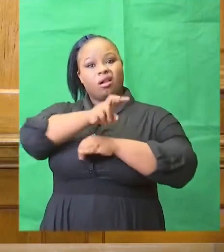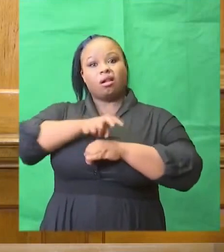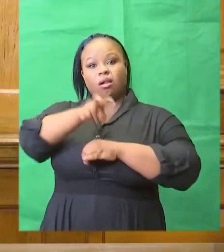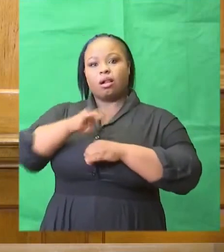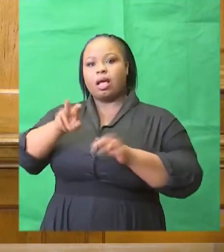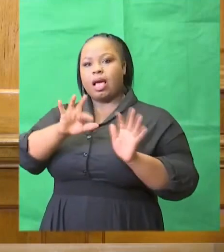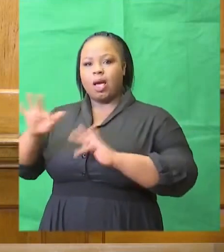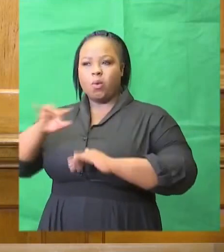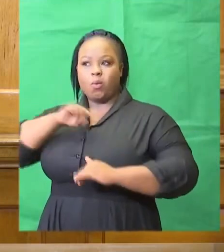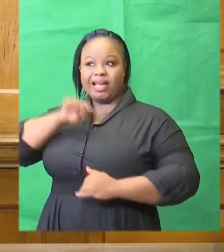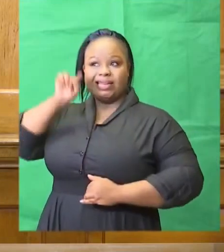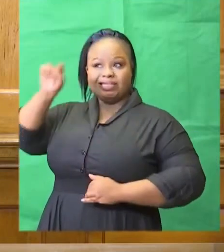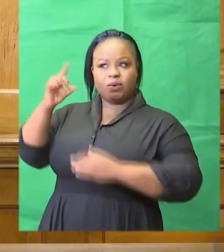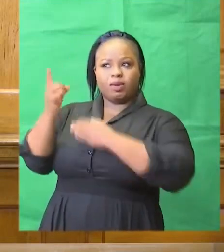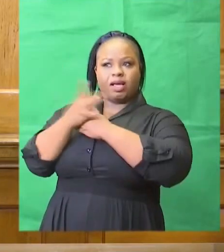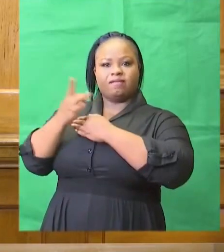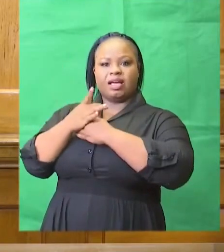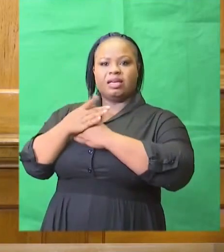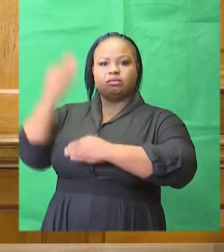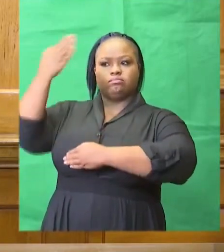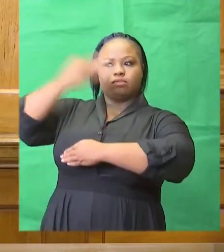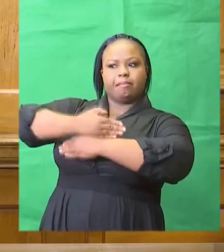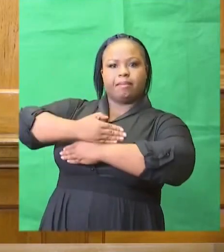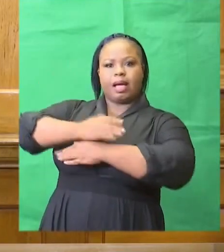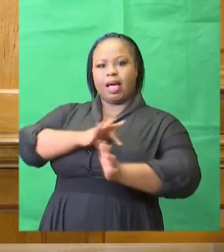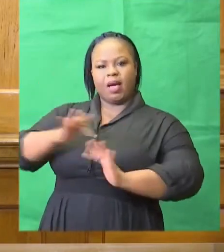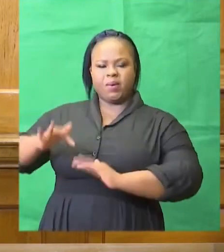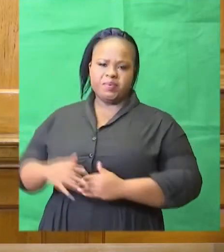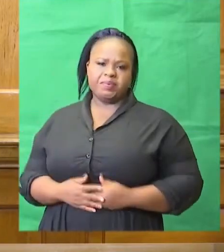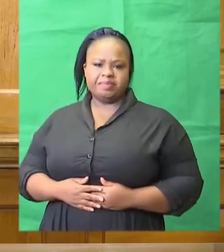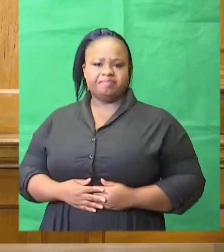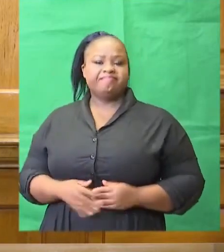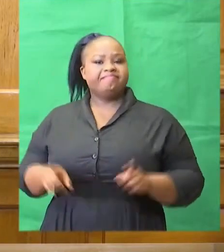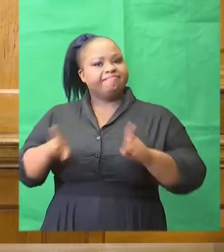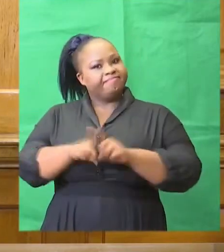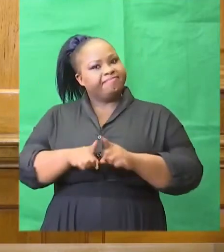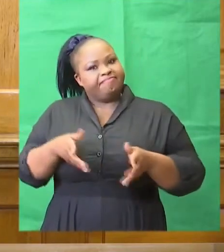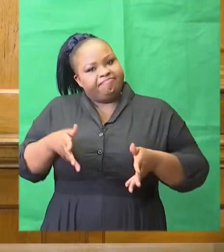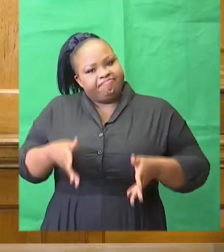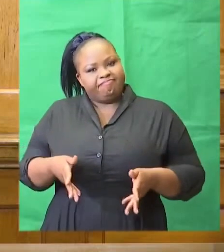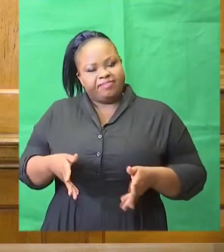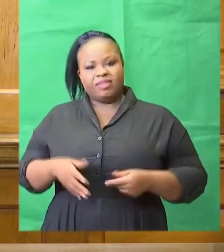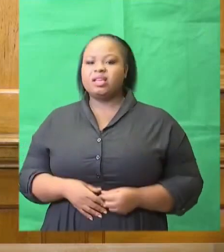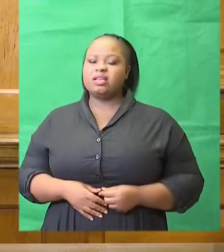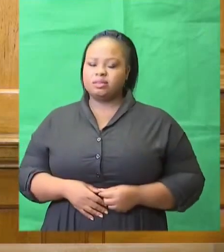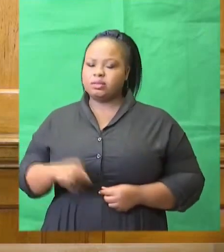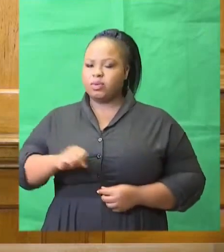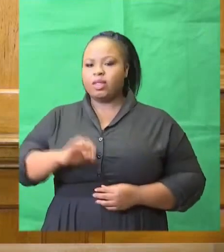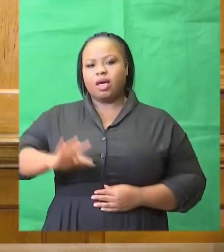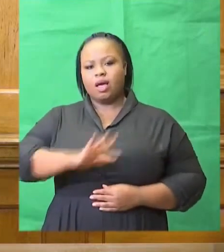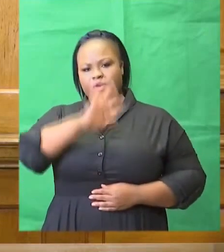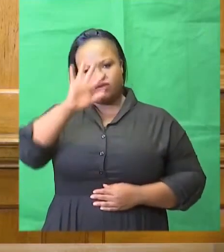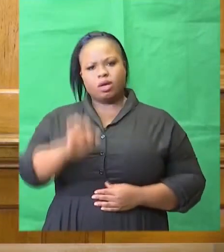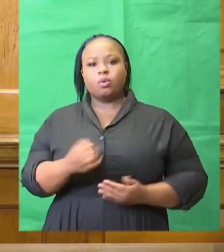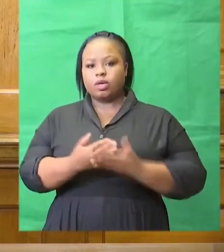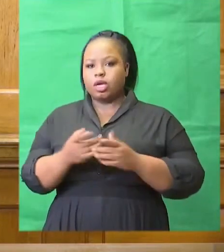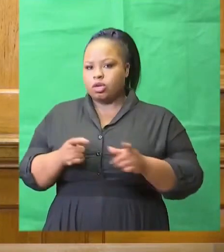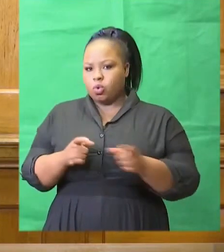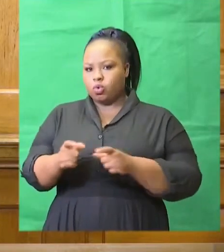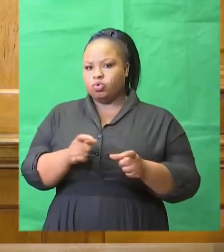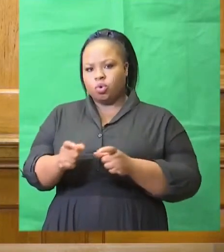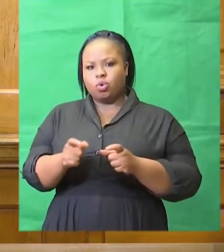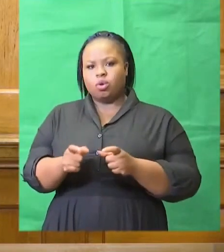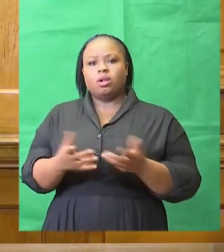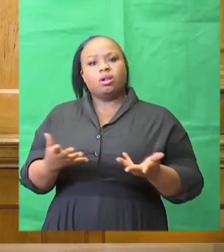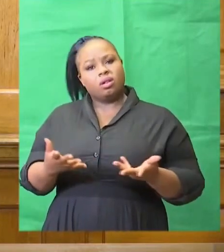borders. Like most other countries, we already have the means to control the importation of